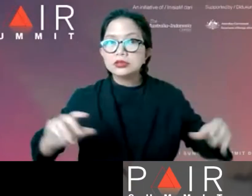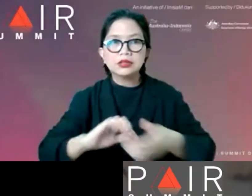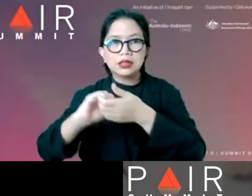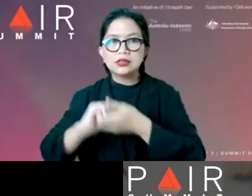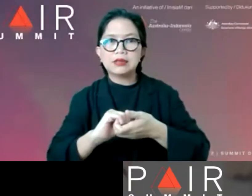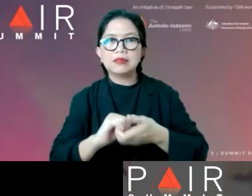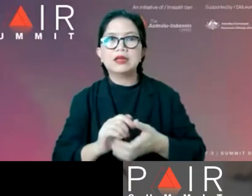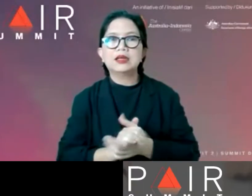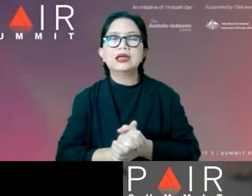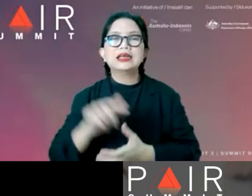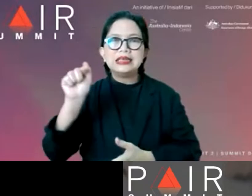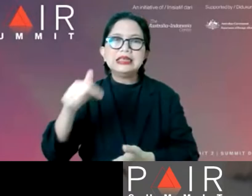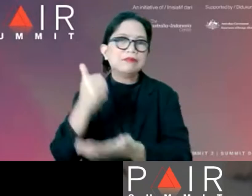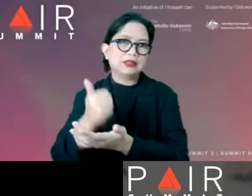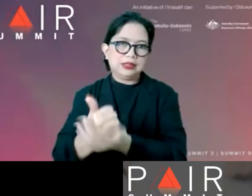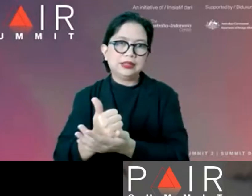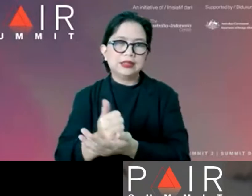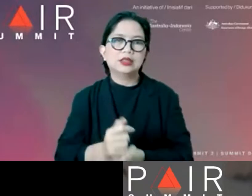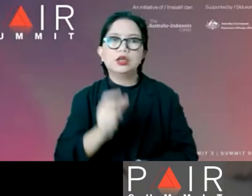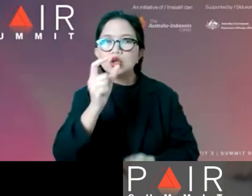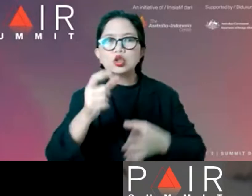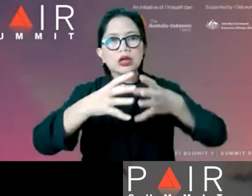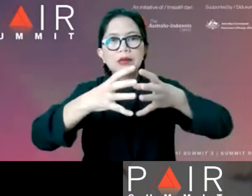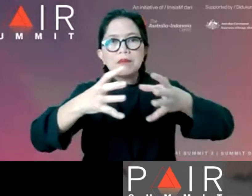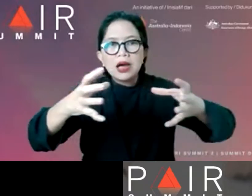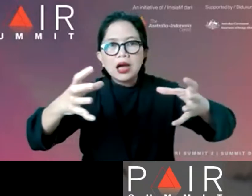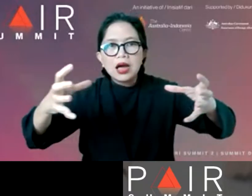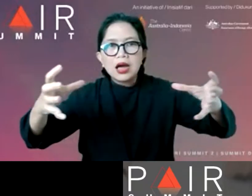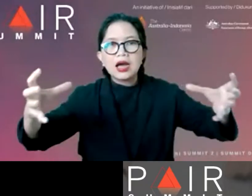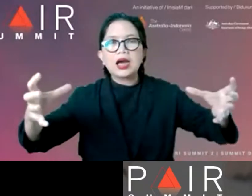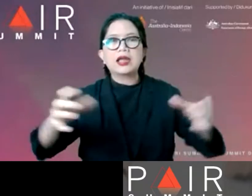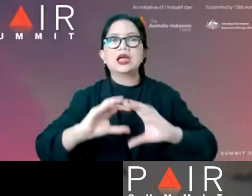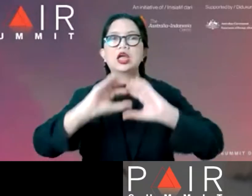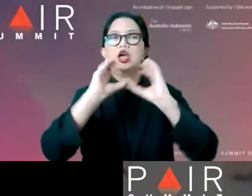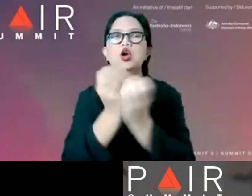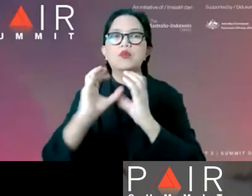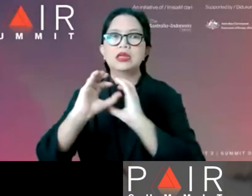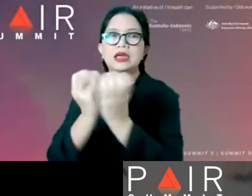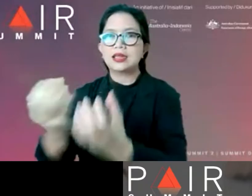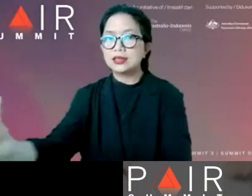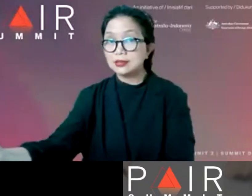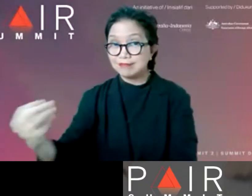actually in building communities of influence to support the change process, Helen.